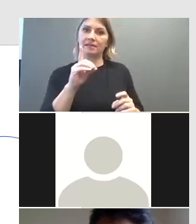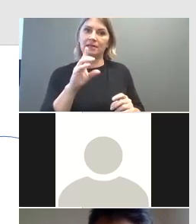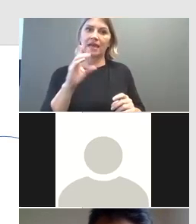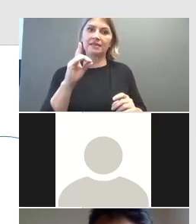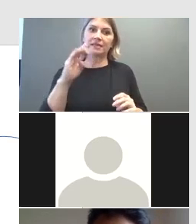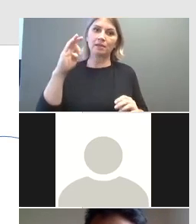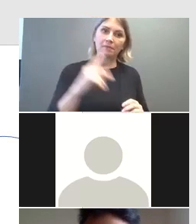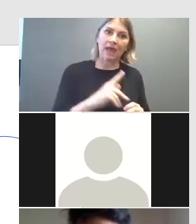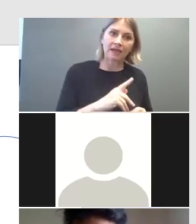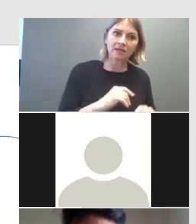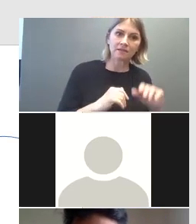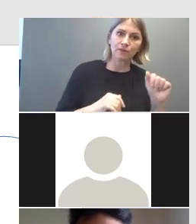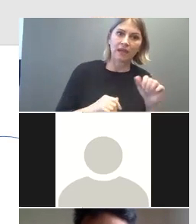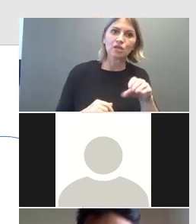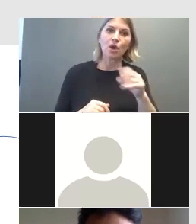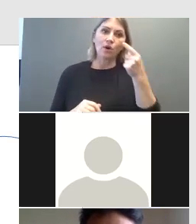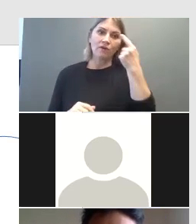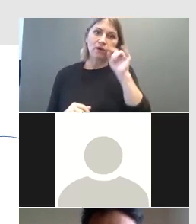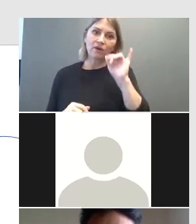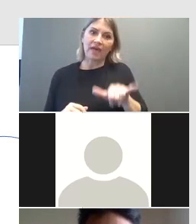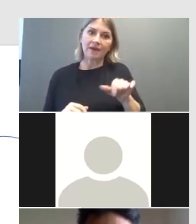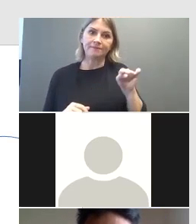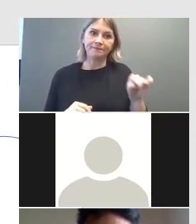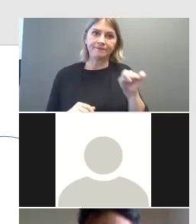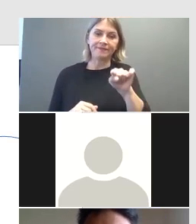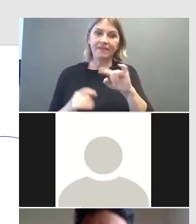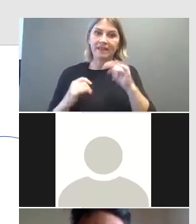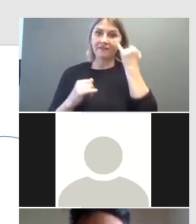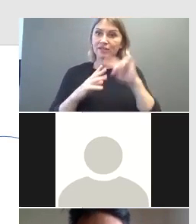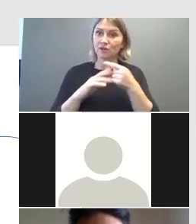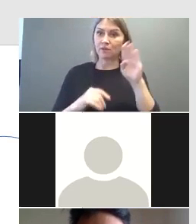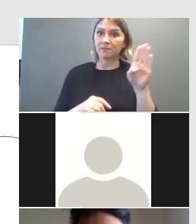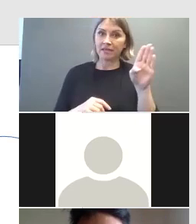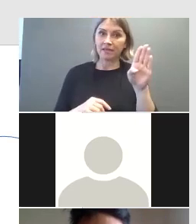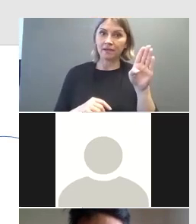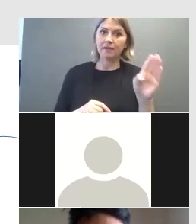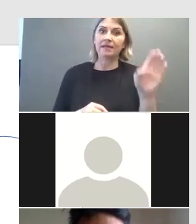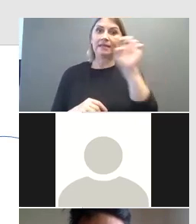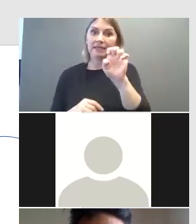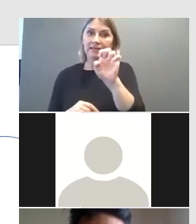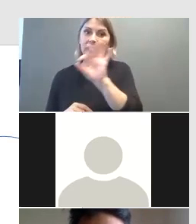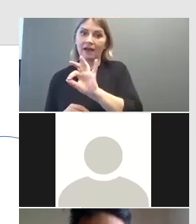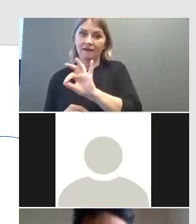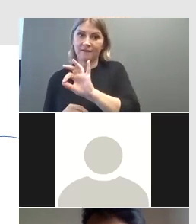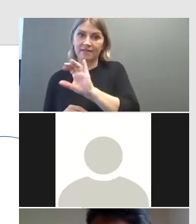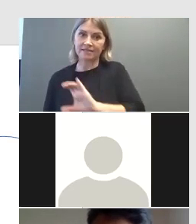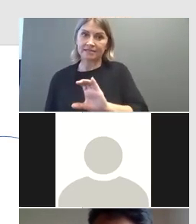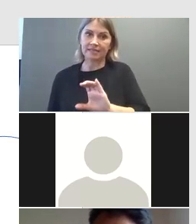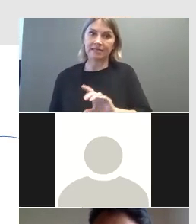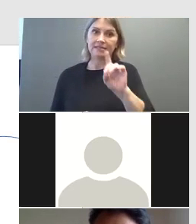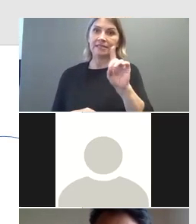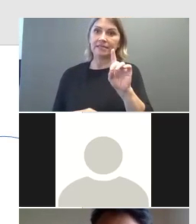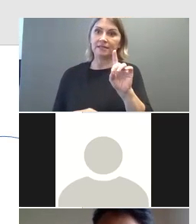to A. So in this particular scenario, if I start from B, I go to E, I go to F, I go to C, I go to